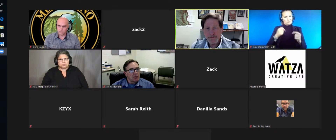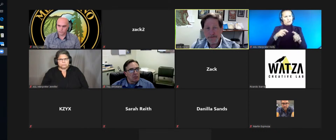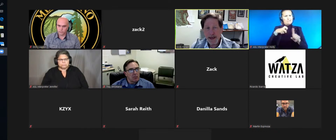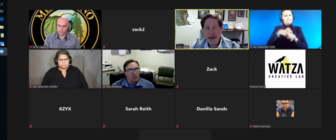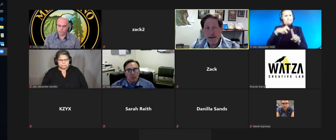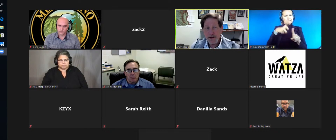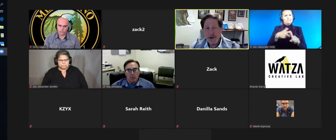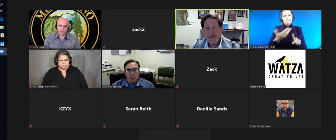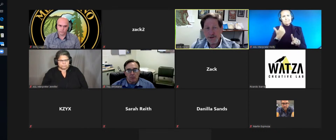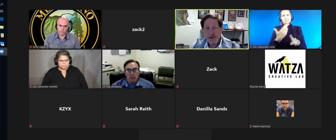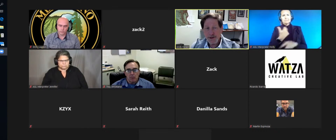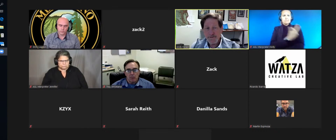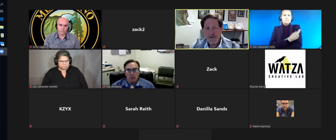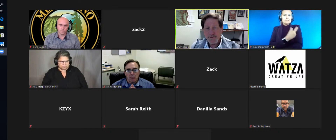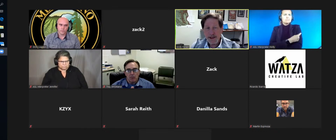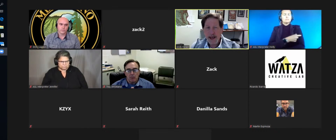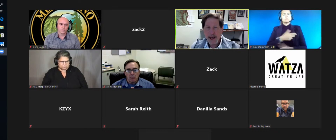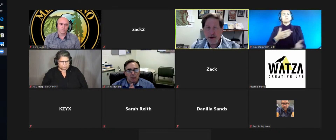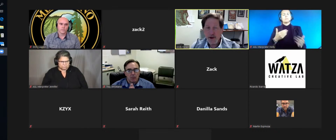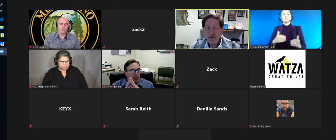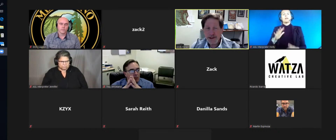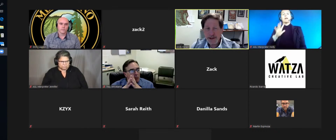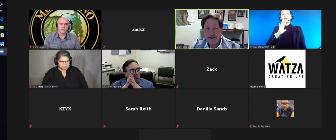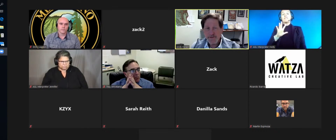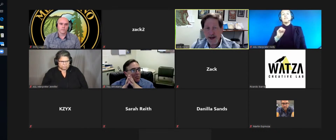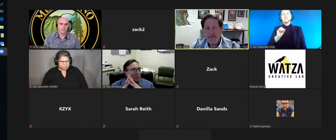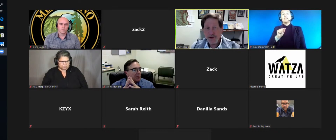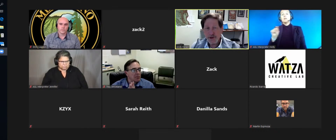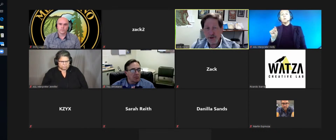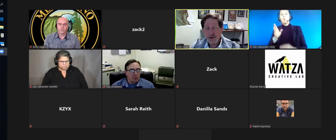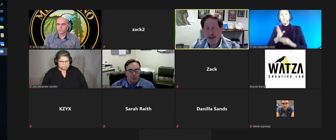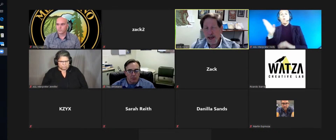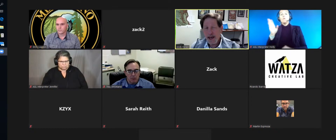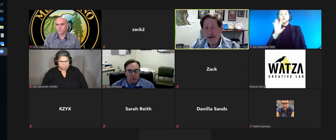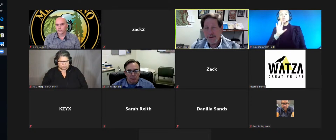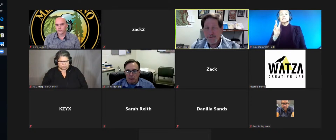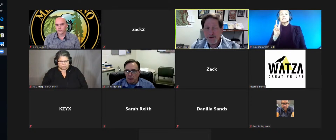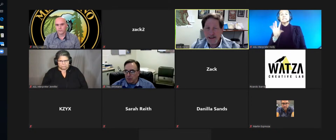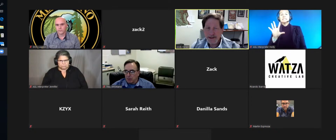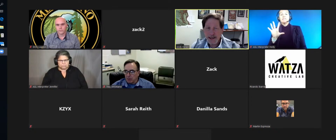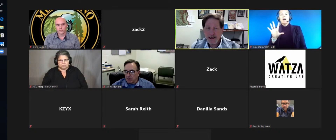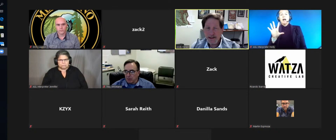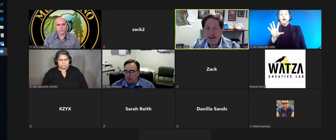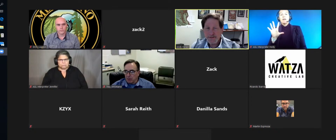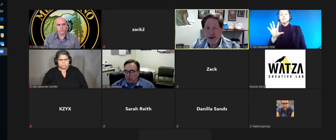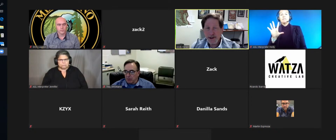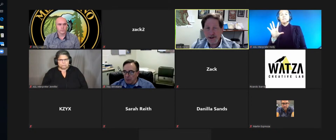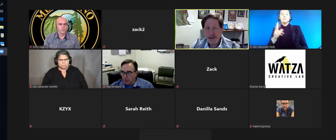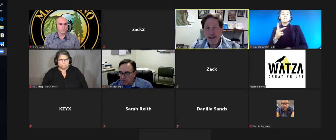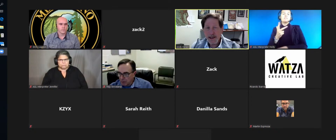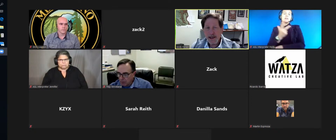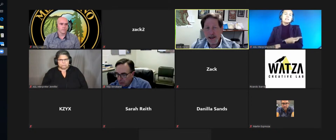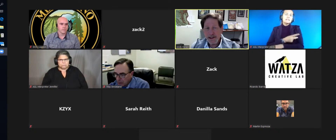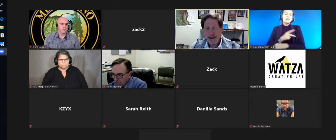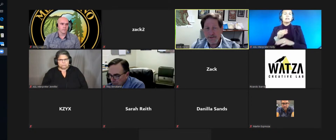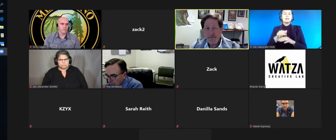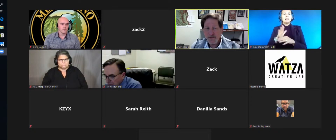to. Those between 50 and over 65 years old have been vaccinated at least